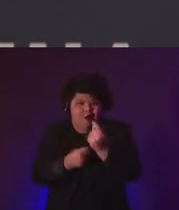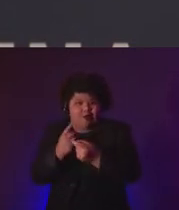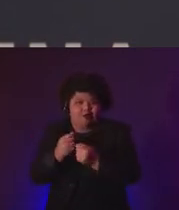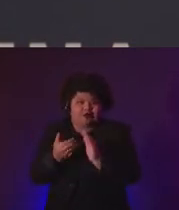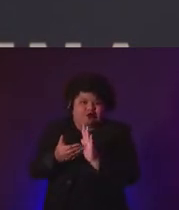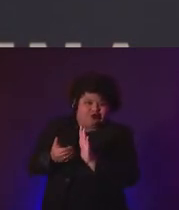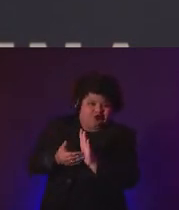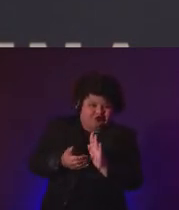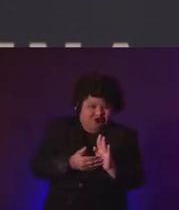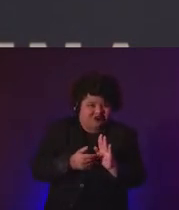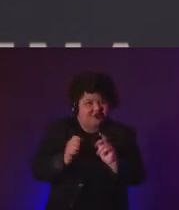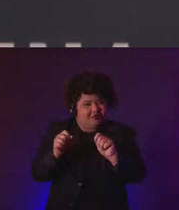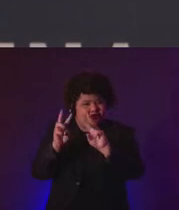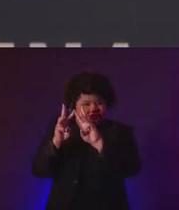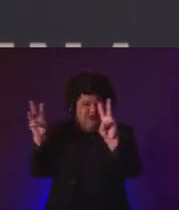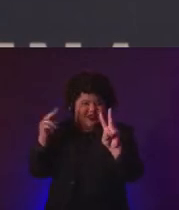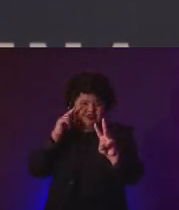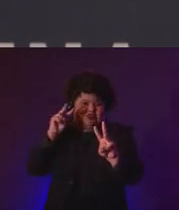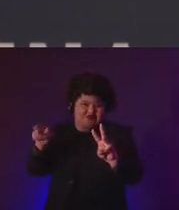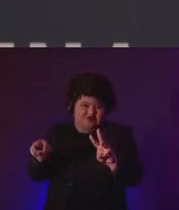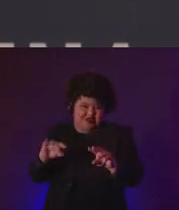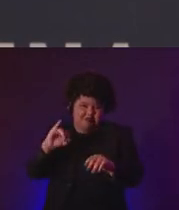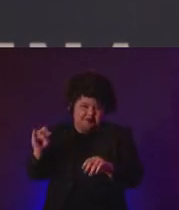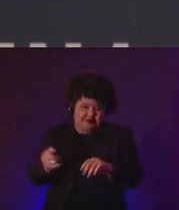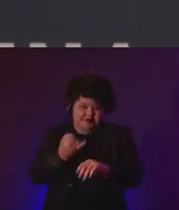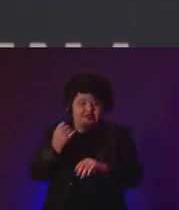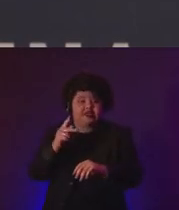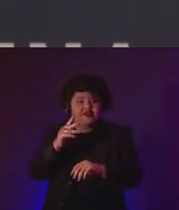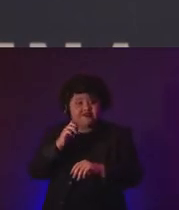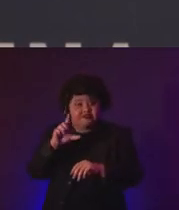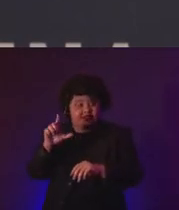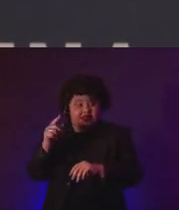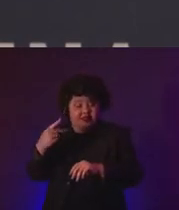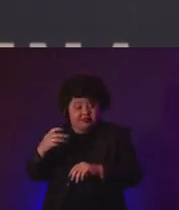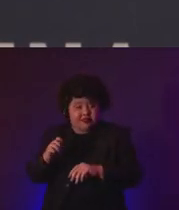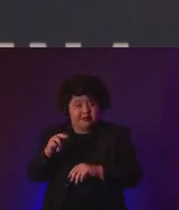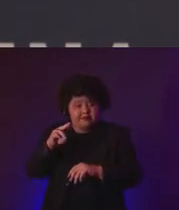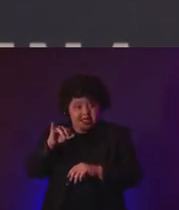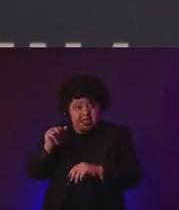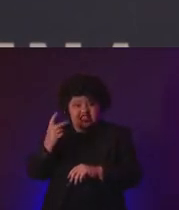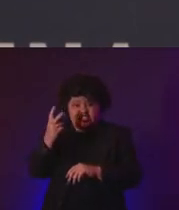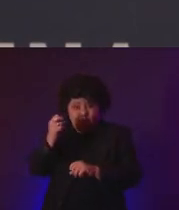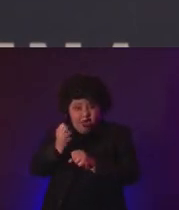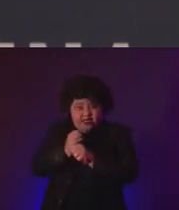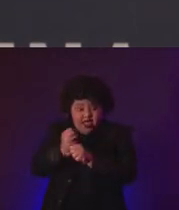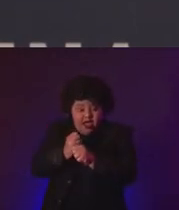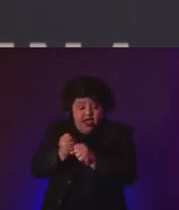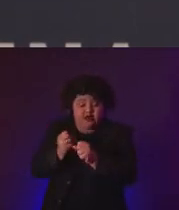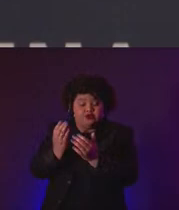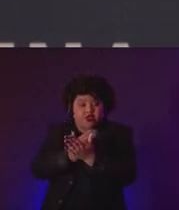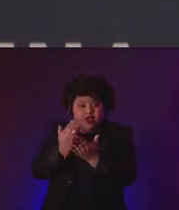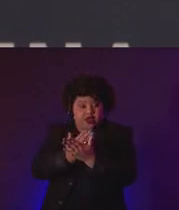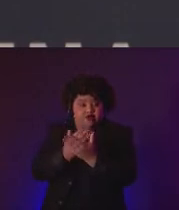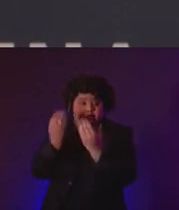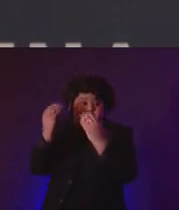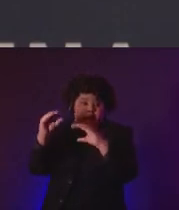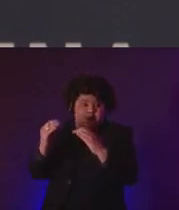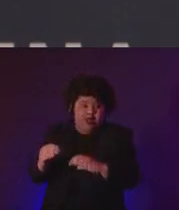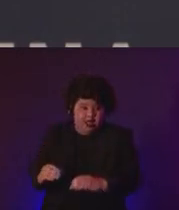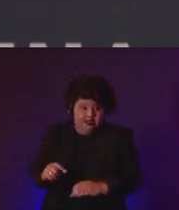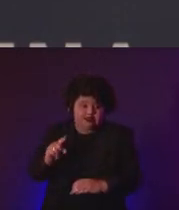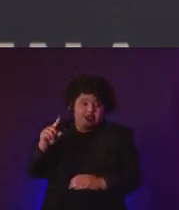let's applaud Philip Meyer on the 50 years of publication of the book that started all of what made this meeting possible.